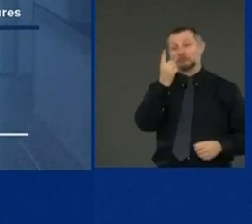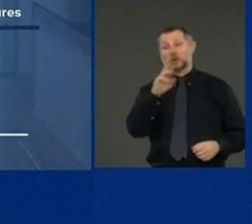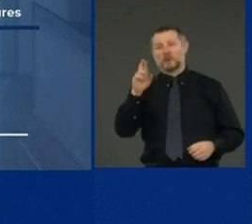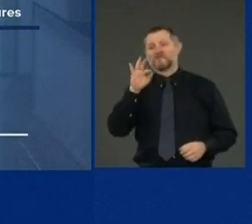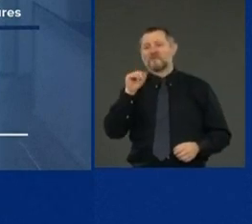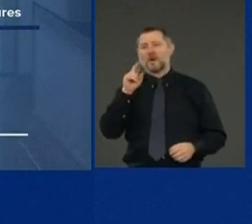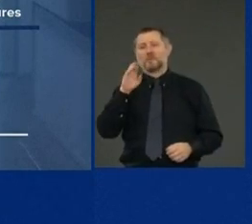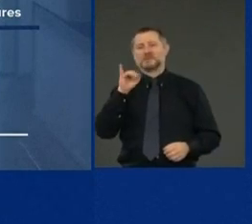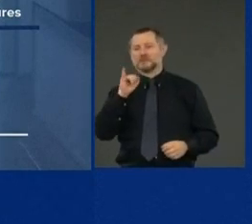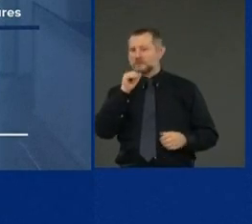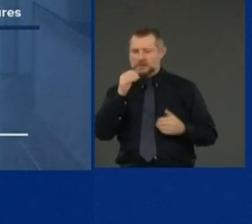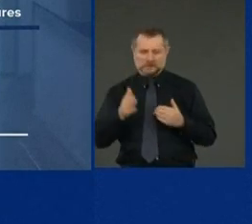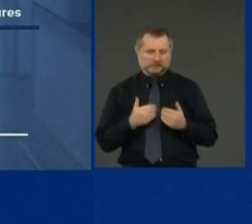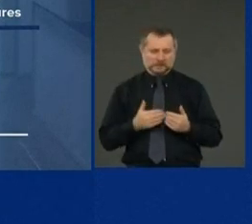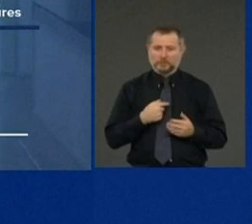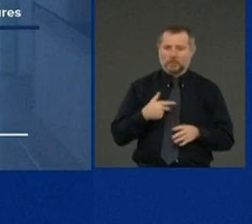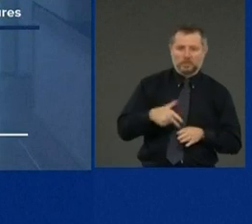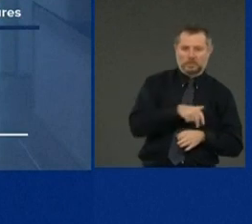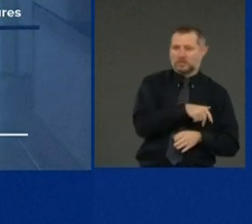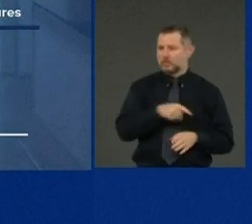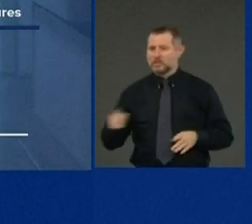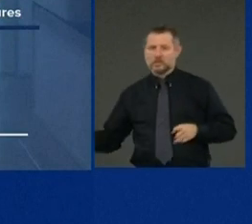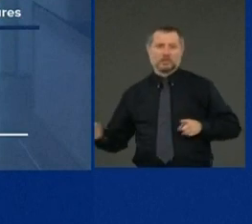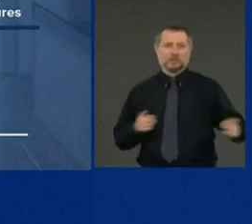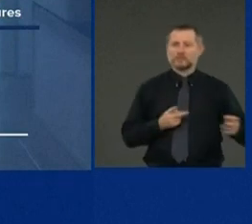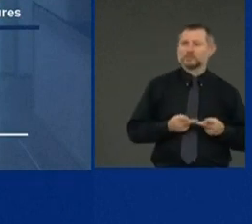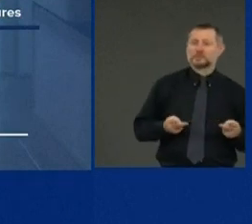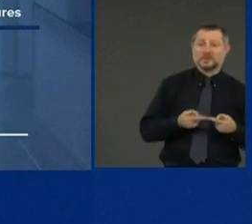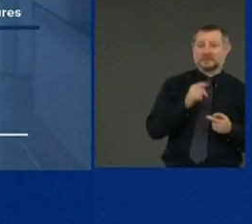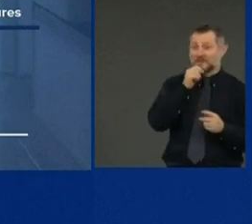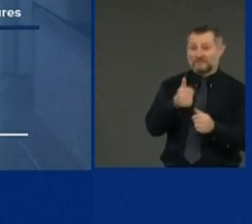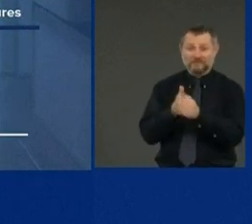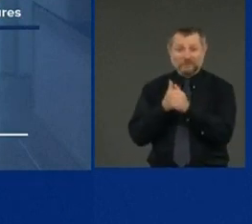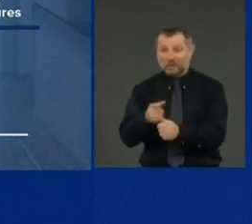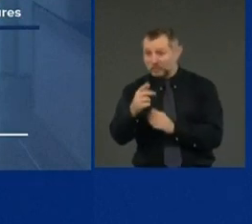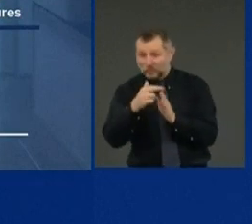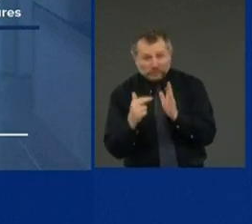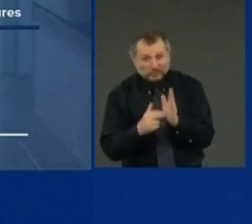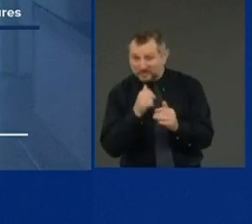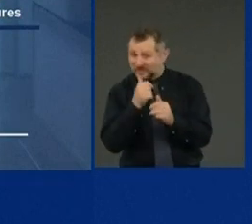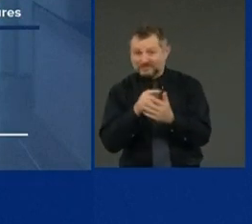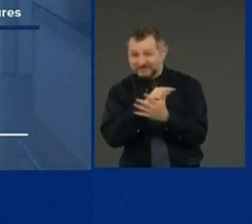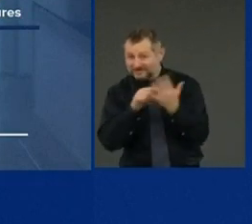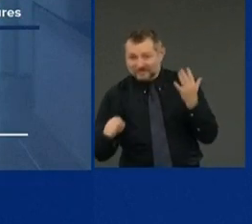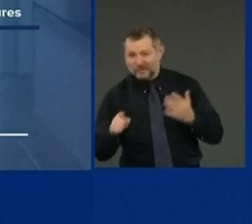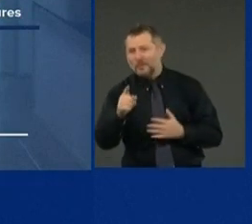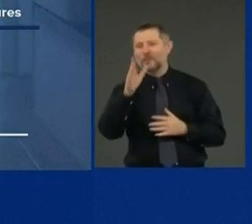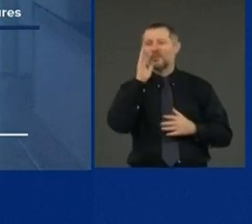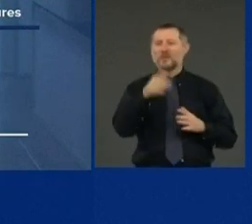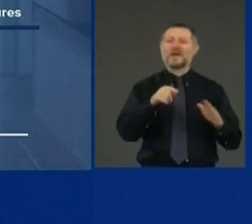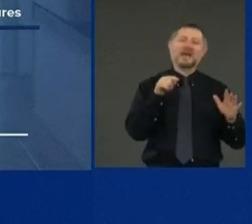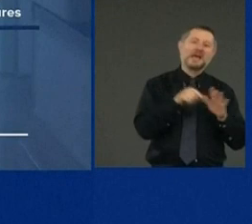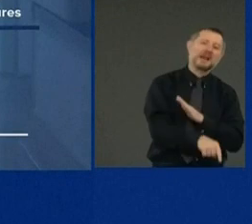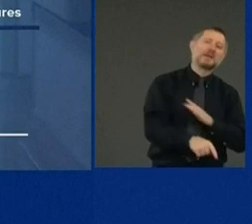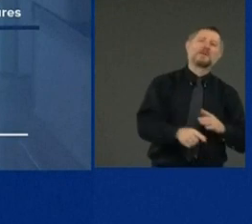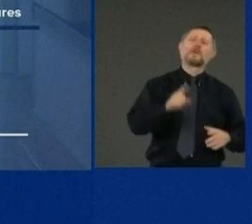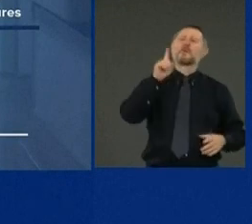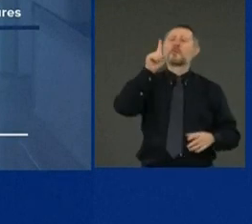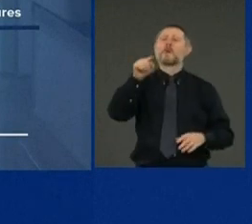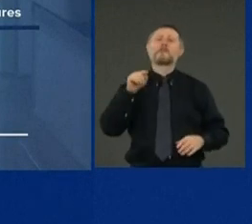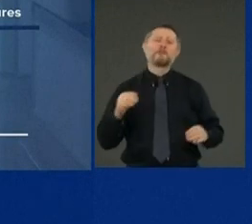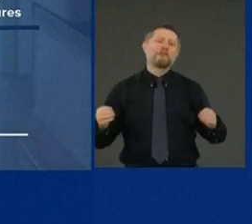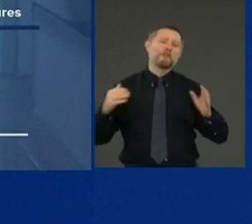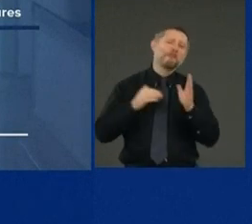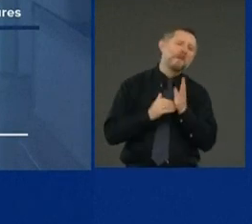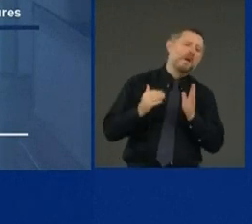said, without mitigation, you're going to kill 1 million more people. They